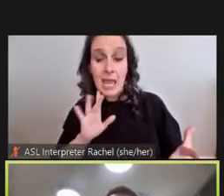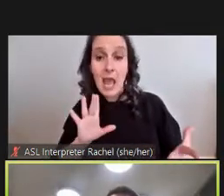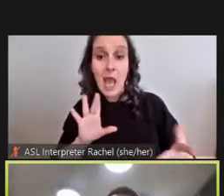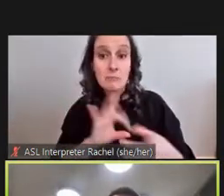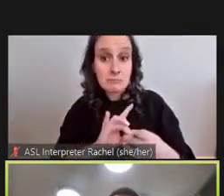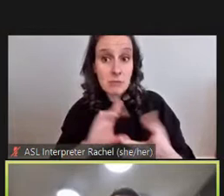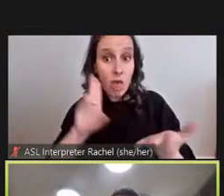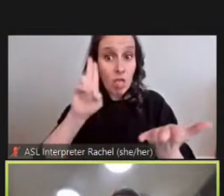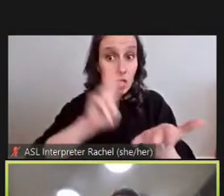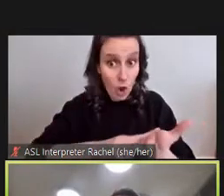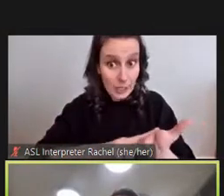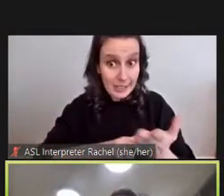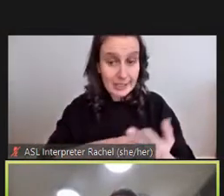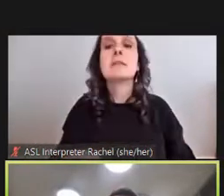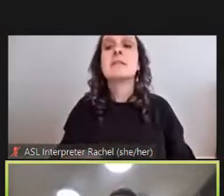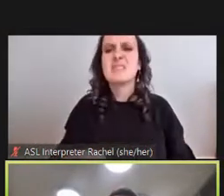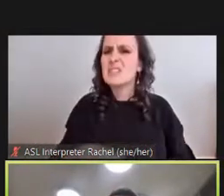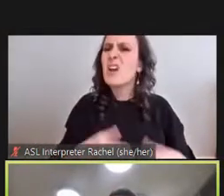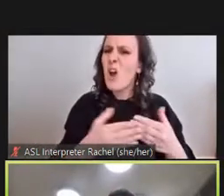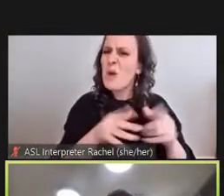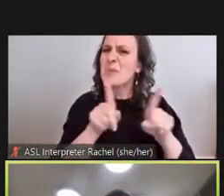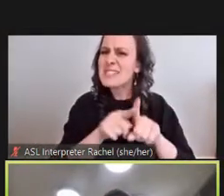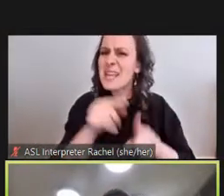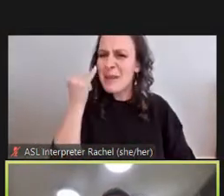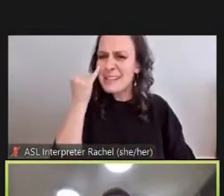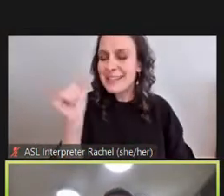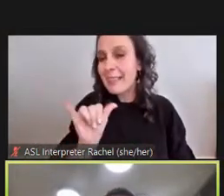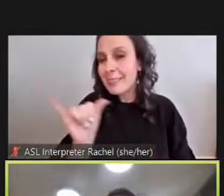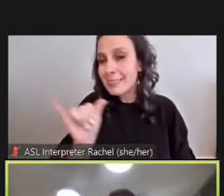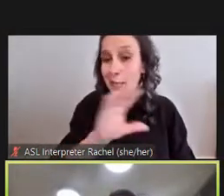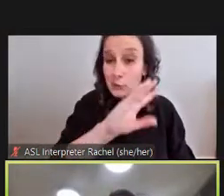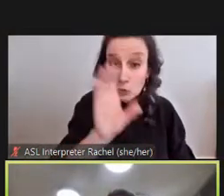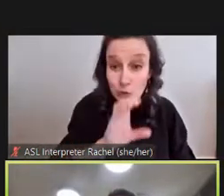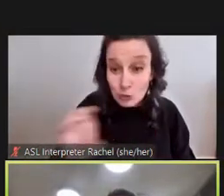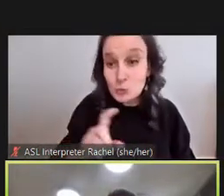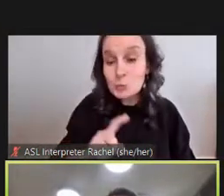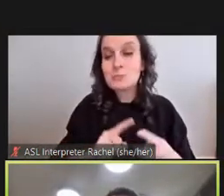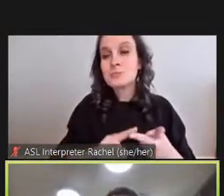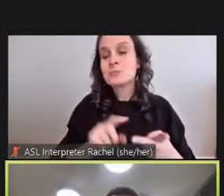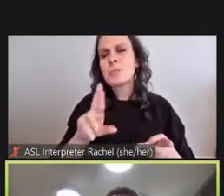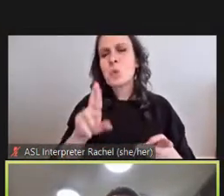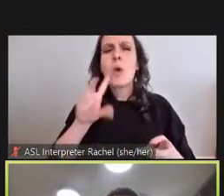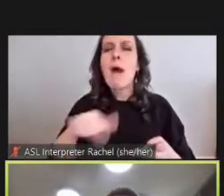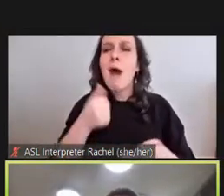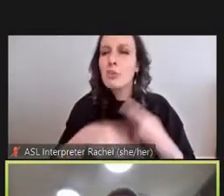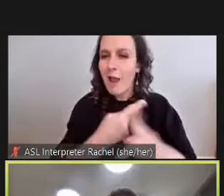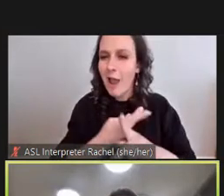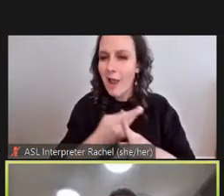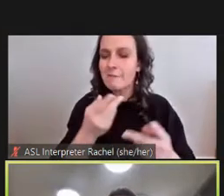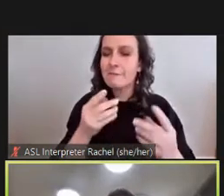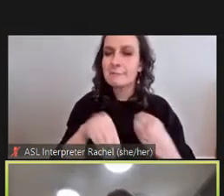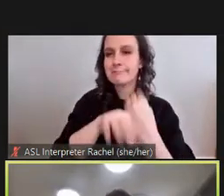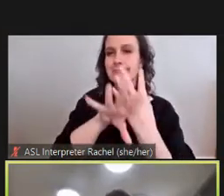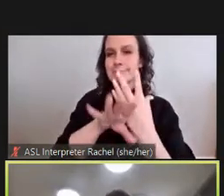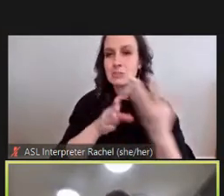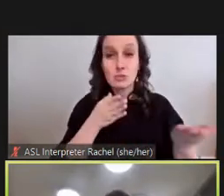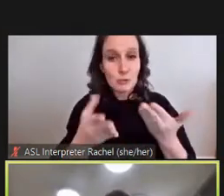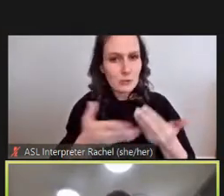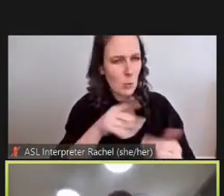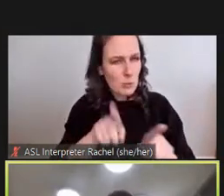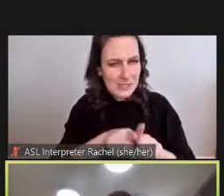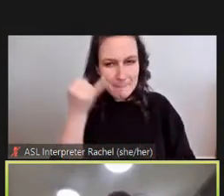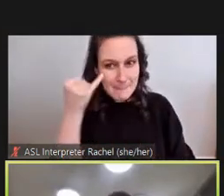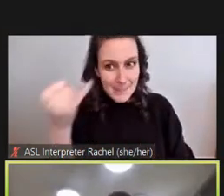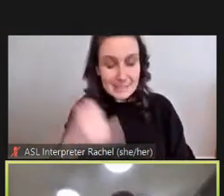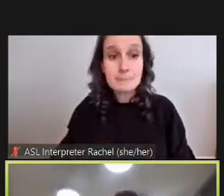It's quite similar to what you know from Zoom and these kind of services. There's also